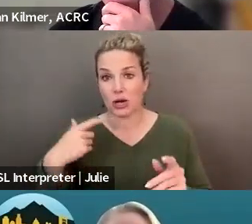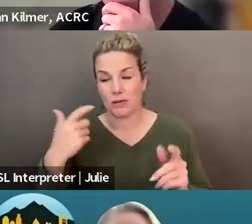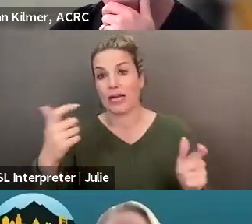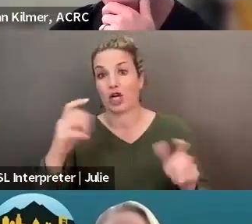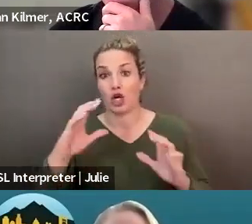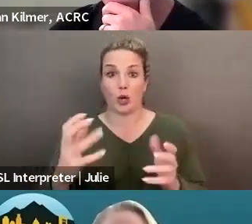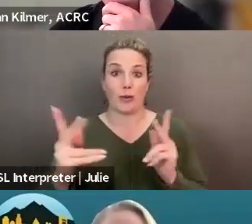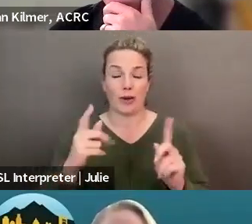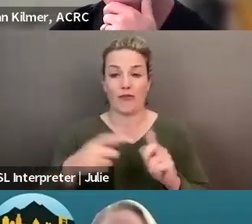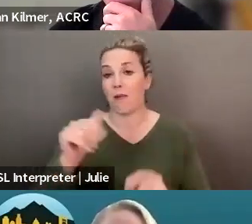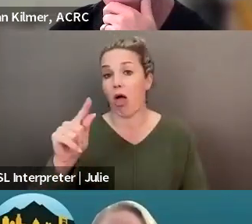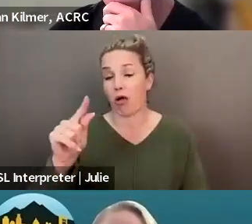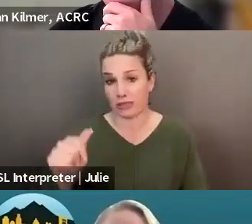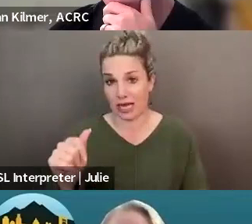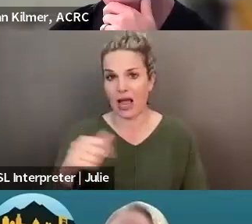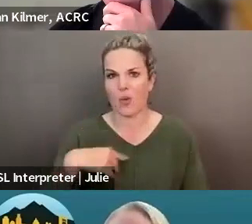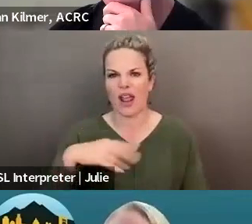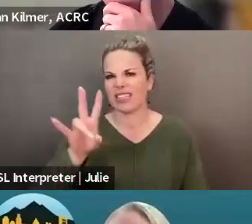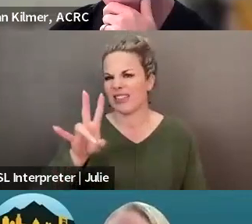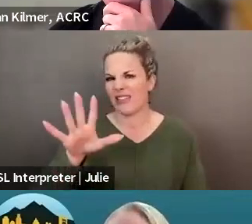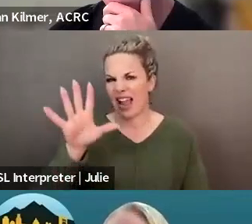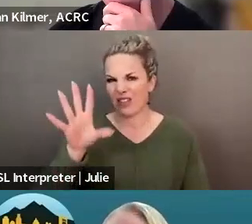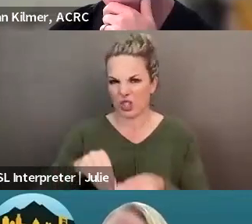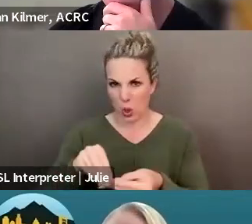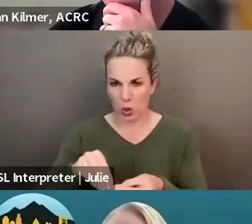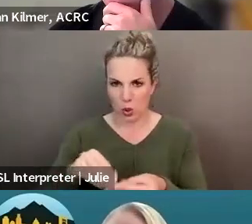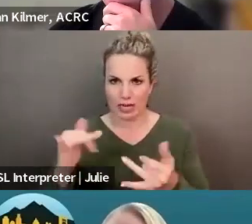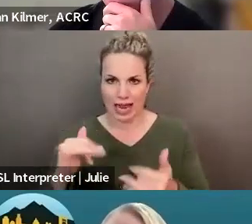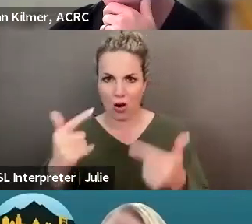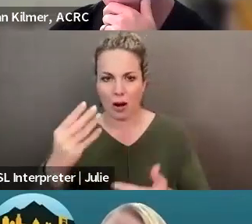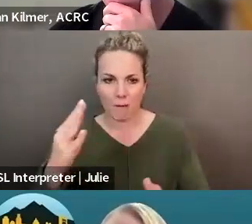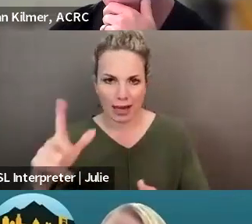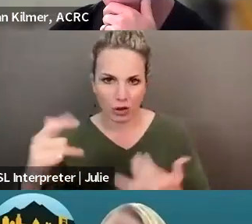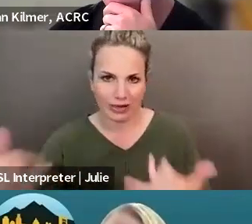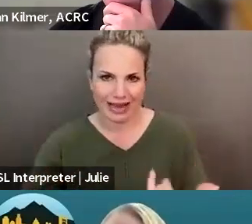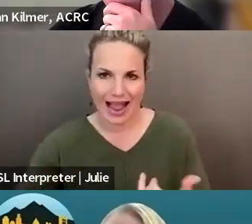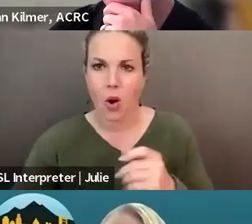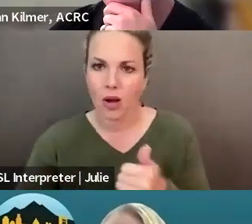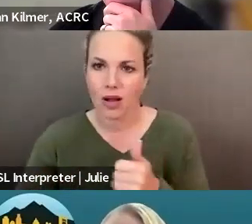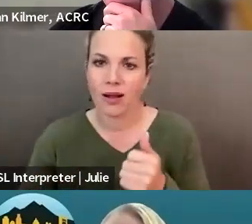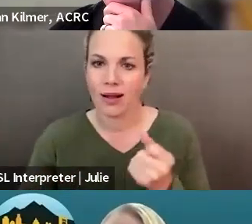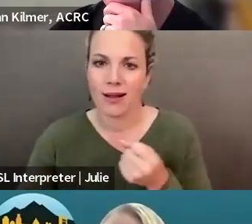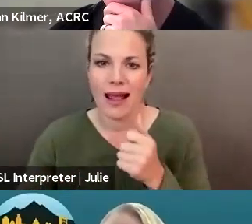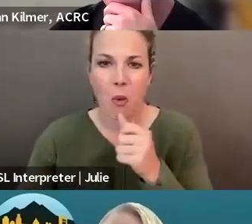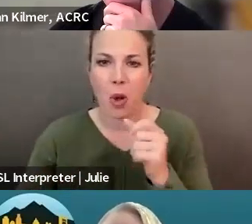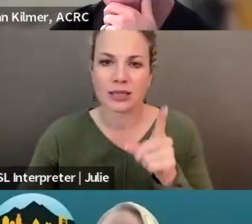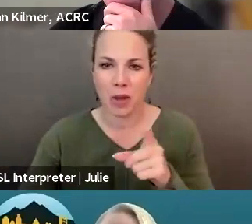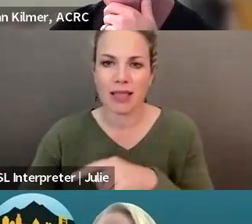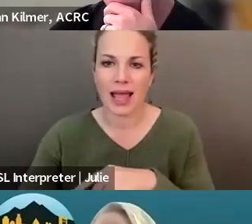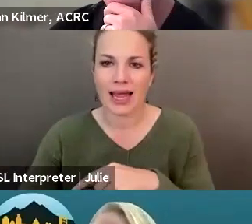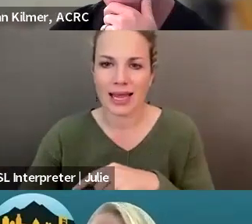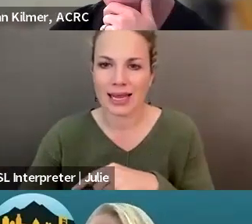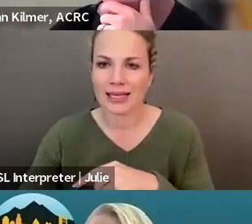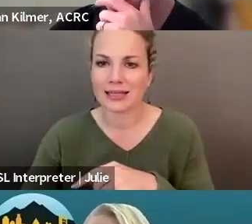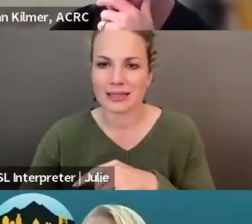of folks from Alta that are on. We've got 75 total. So we're going to throw it over to Michael now, who I am going to be spotlighting for everyone so